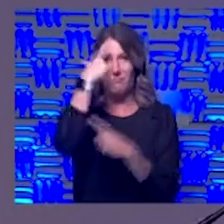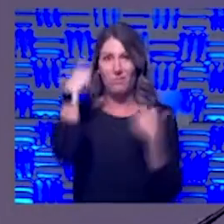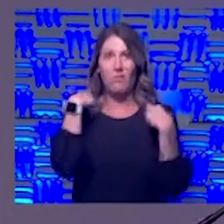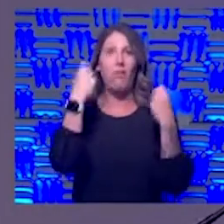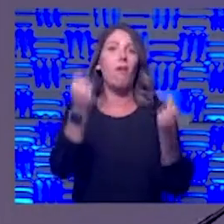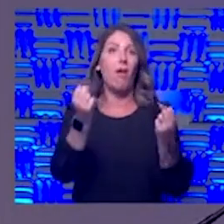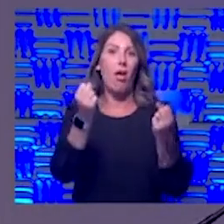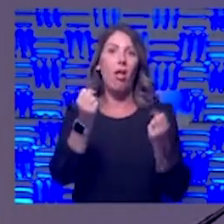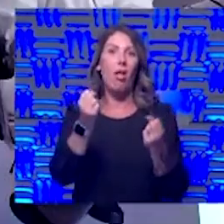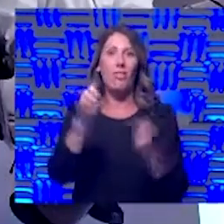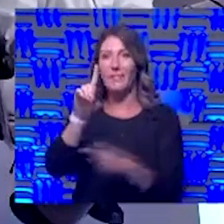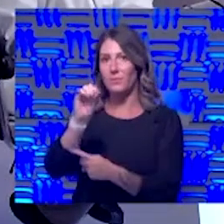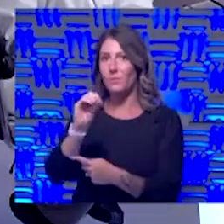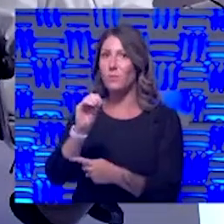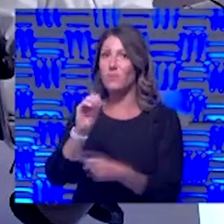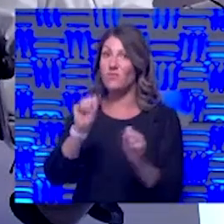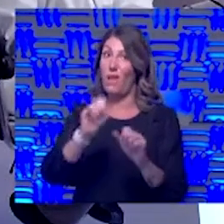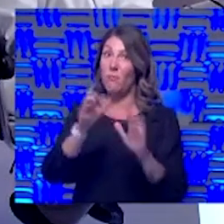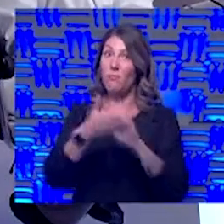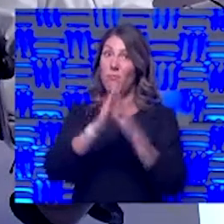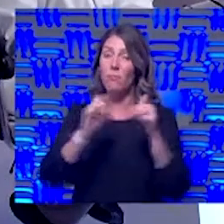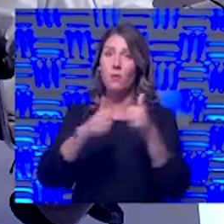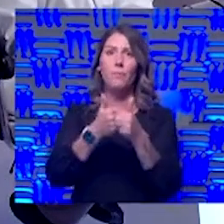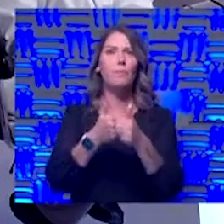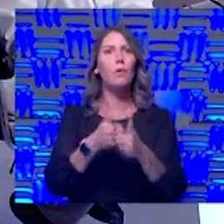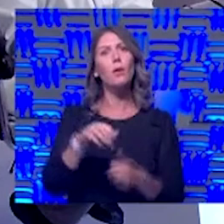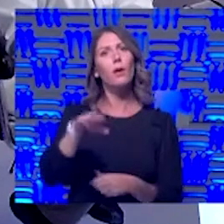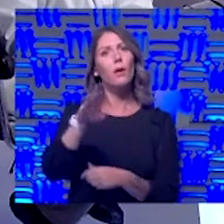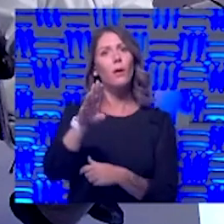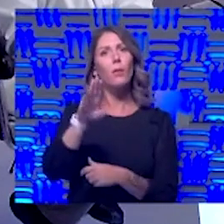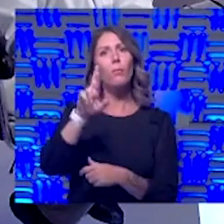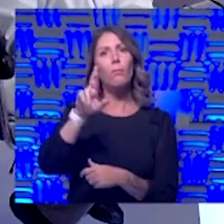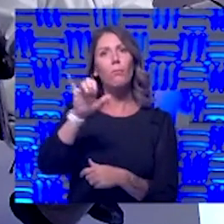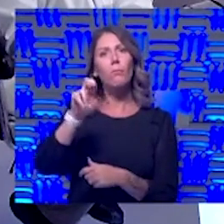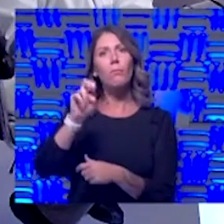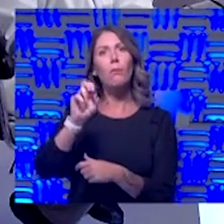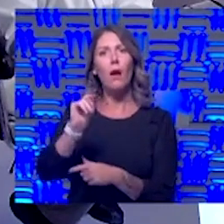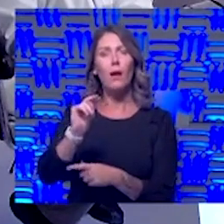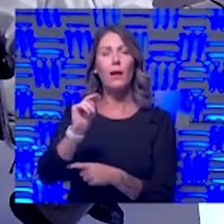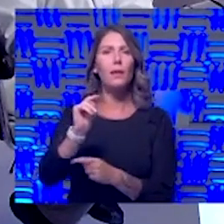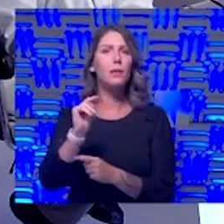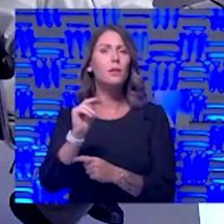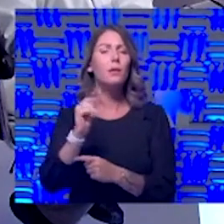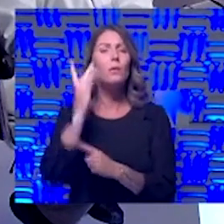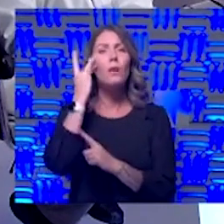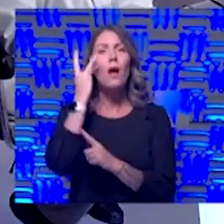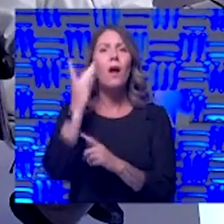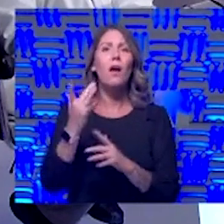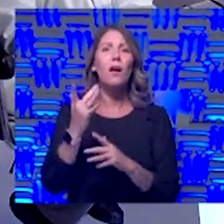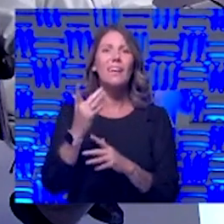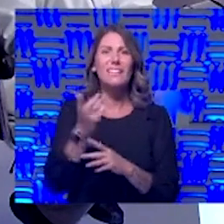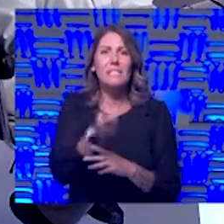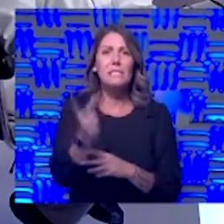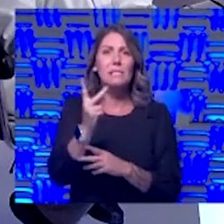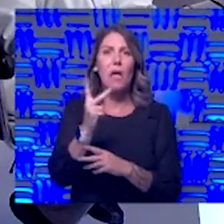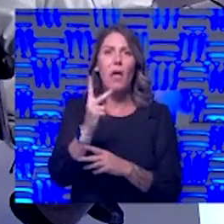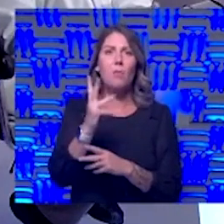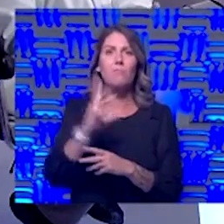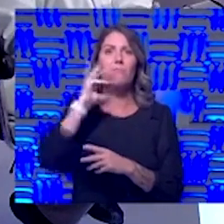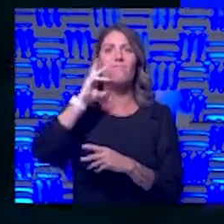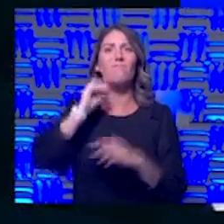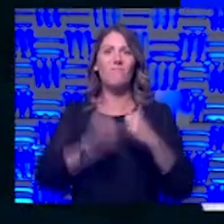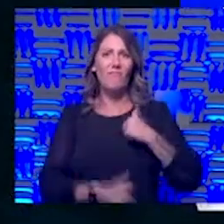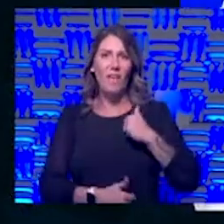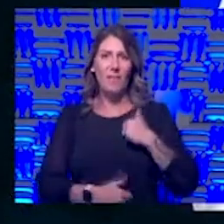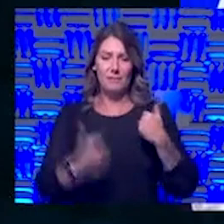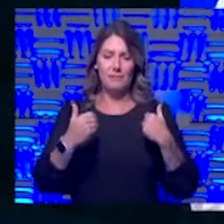can be quite challenging. Bryan, why is it, did y'all both chime in here, but Bryan, why is it that some veterans end up